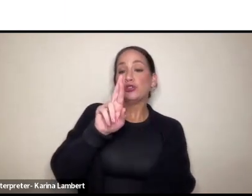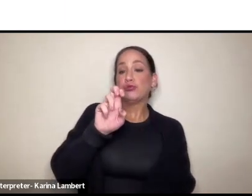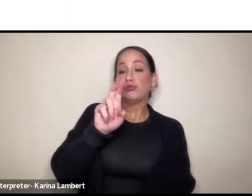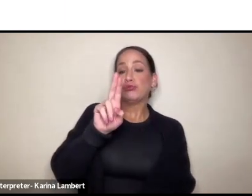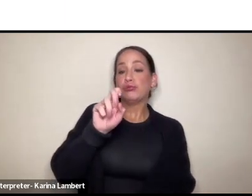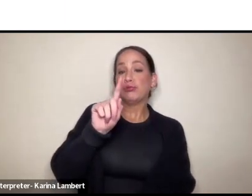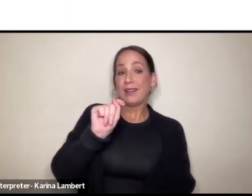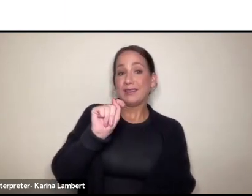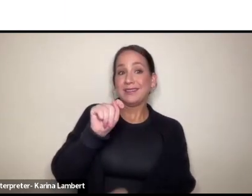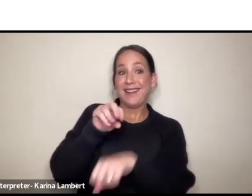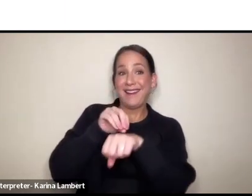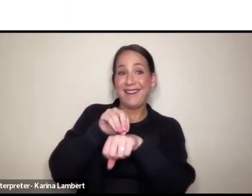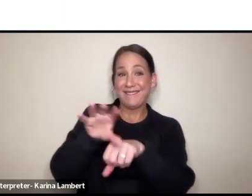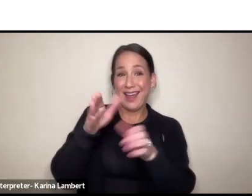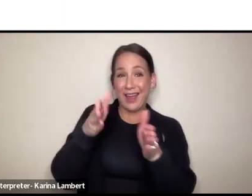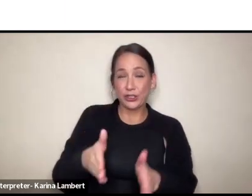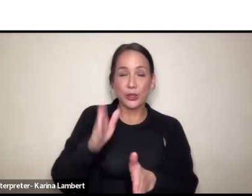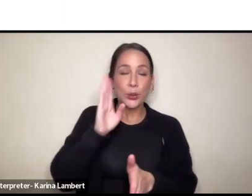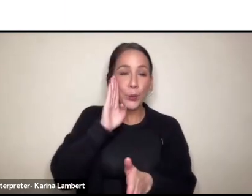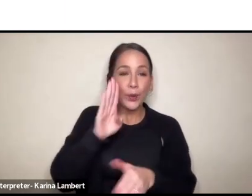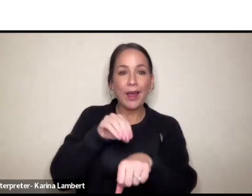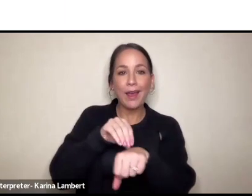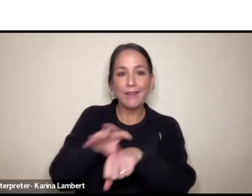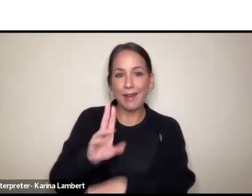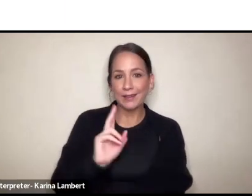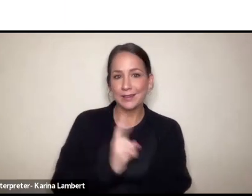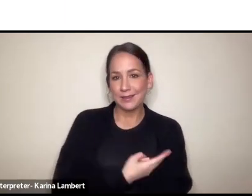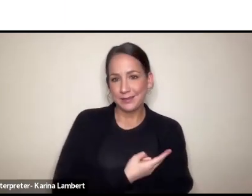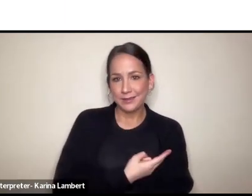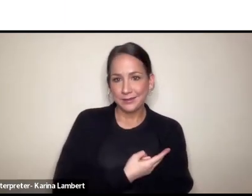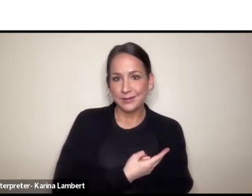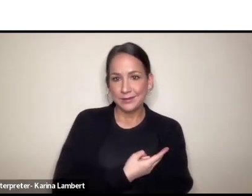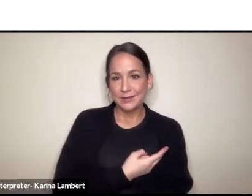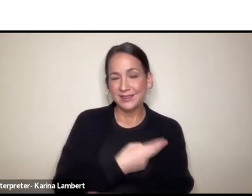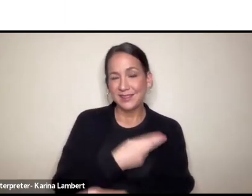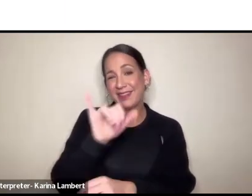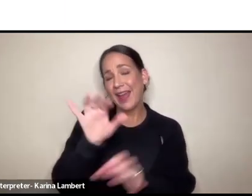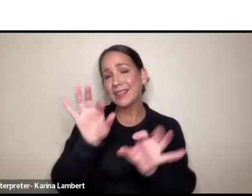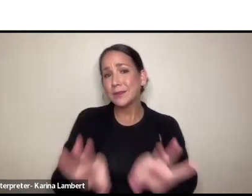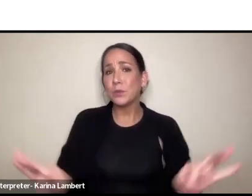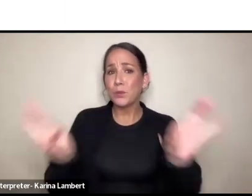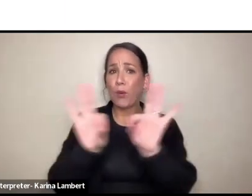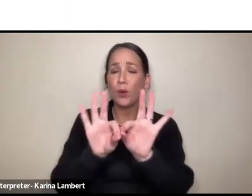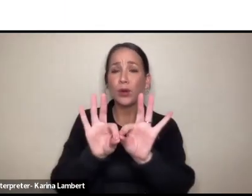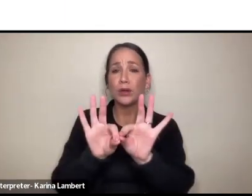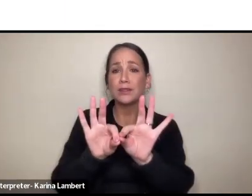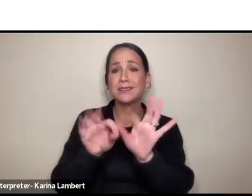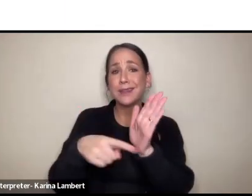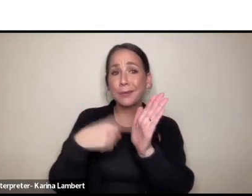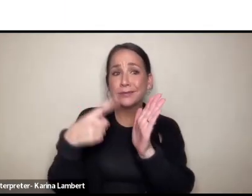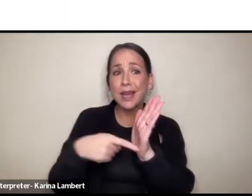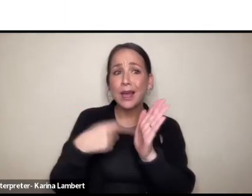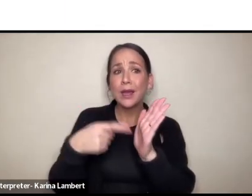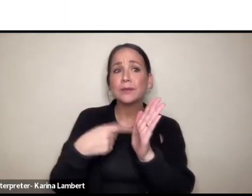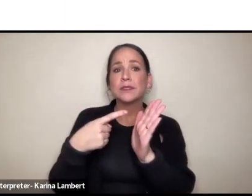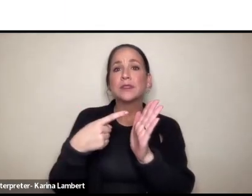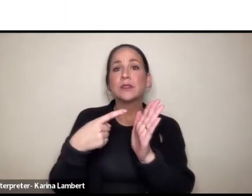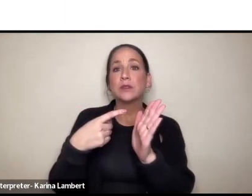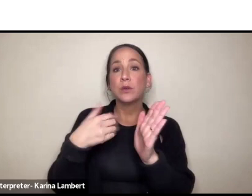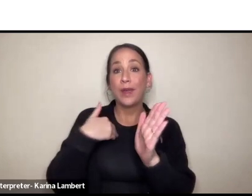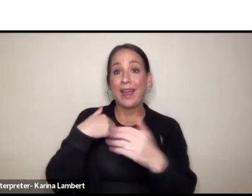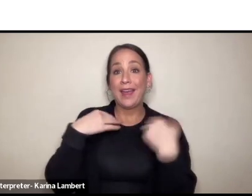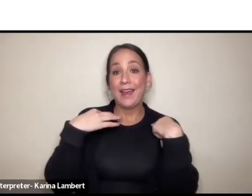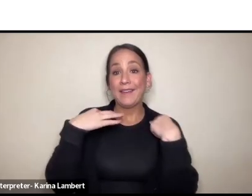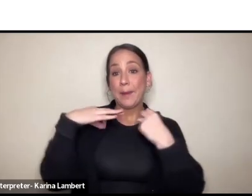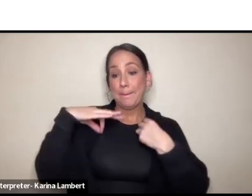advisor advises us as the trustee, and that's important because sometimes when we have a